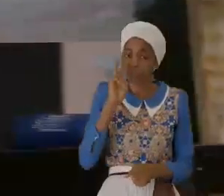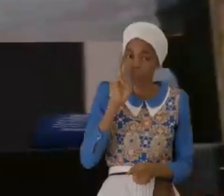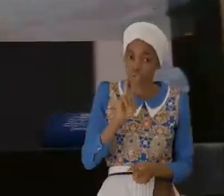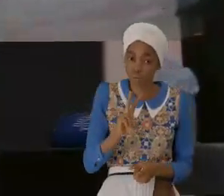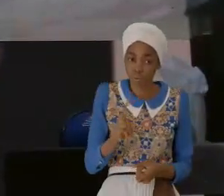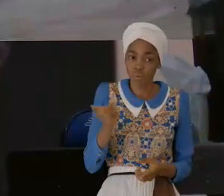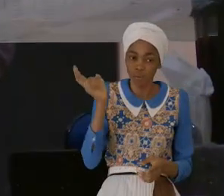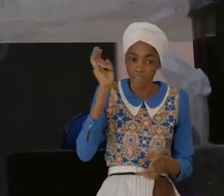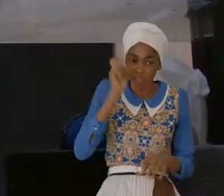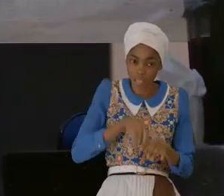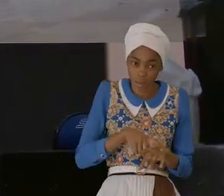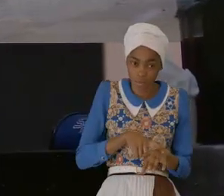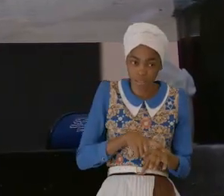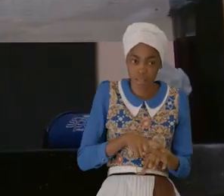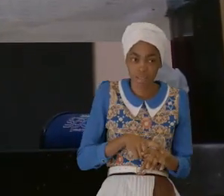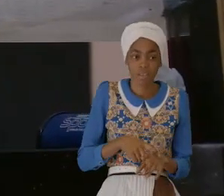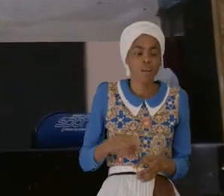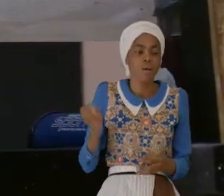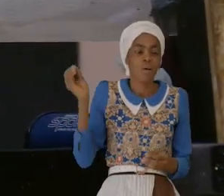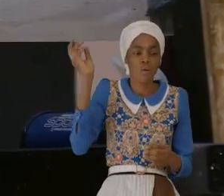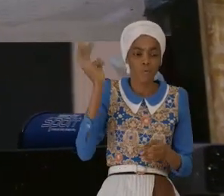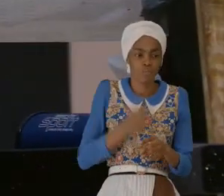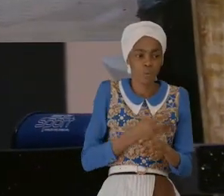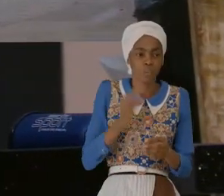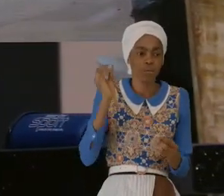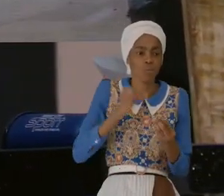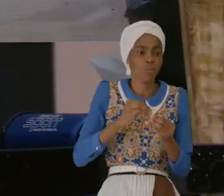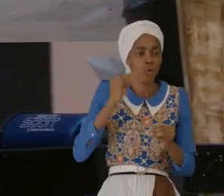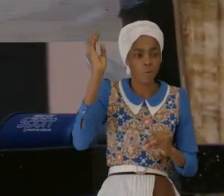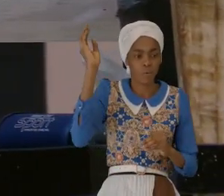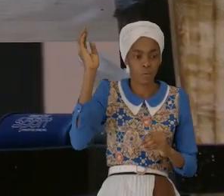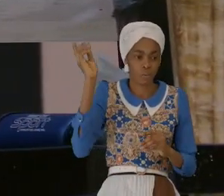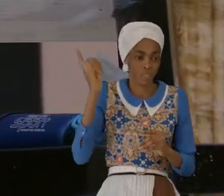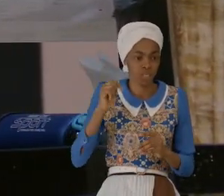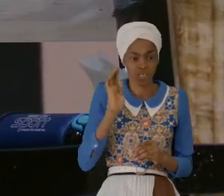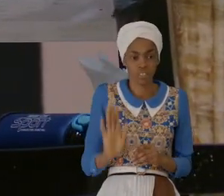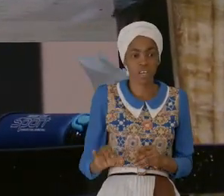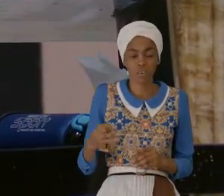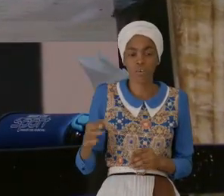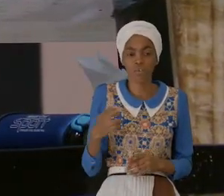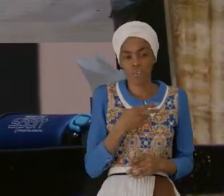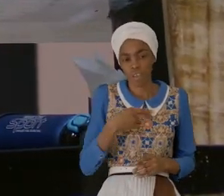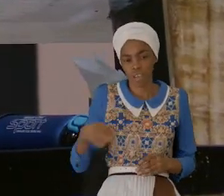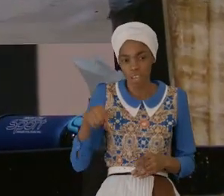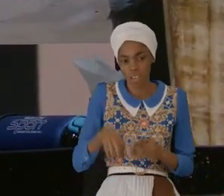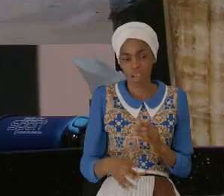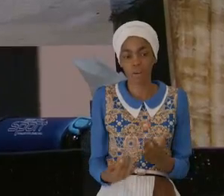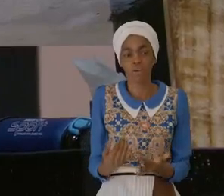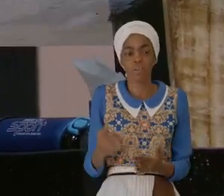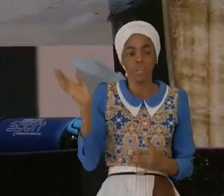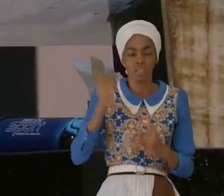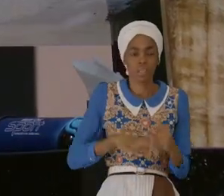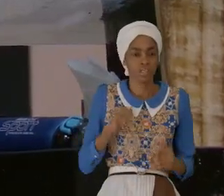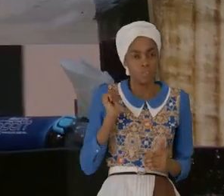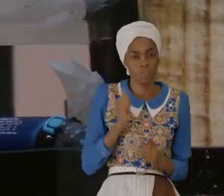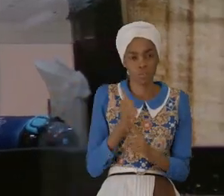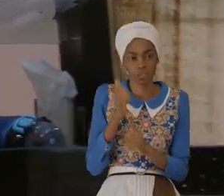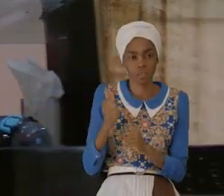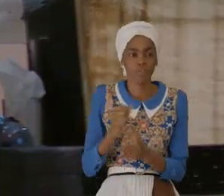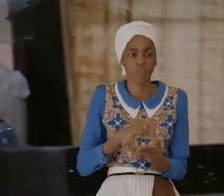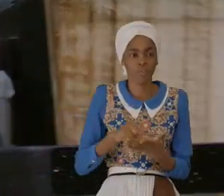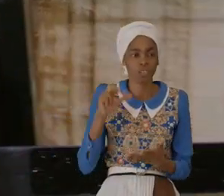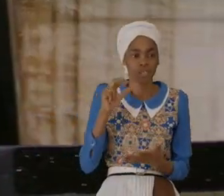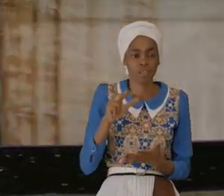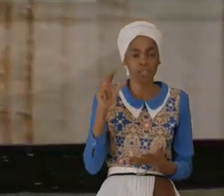twofold child of hell than yourselves. Verse 33. In